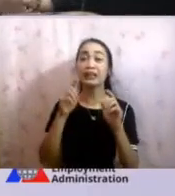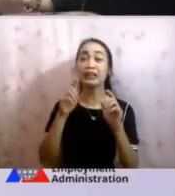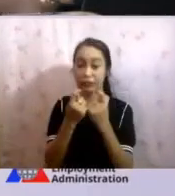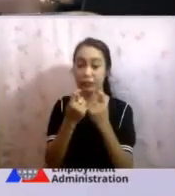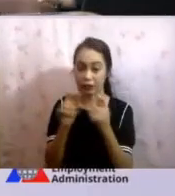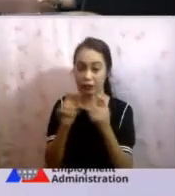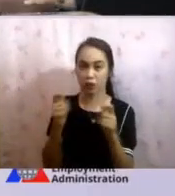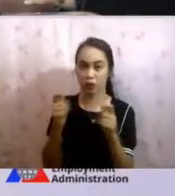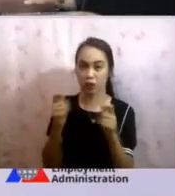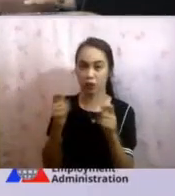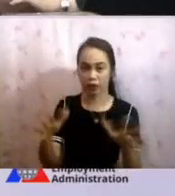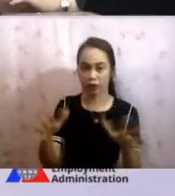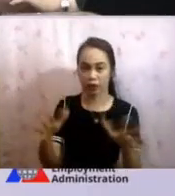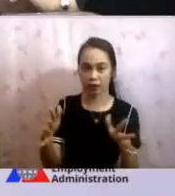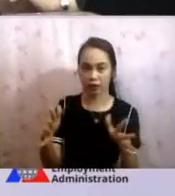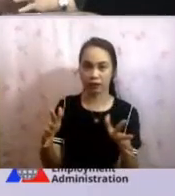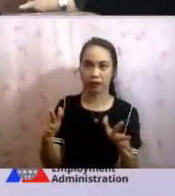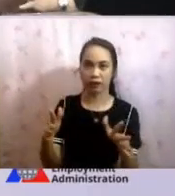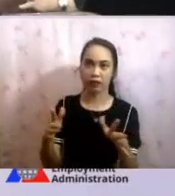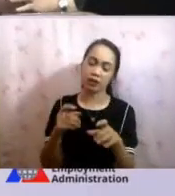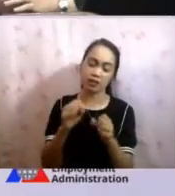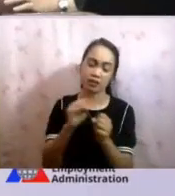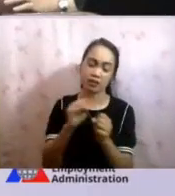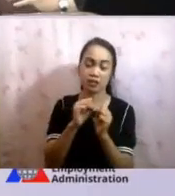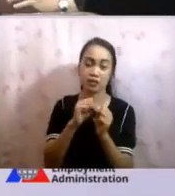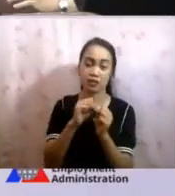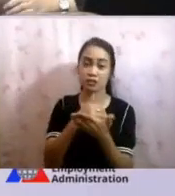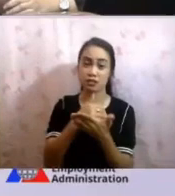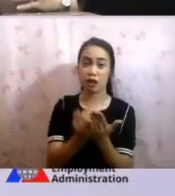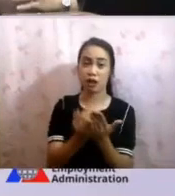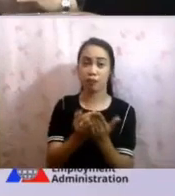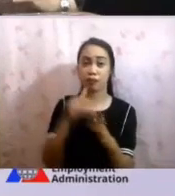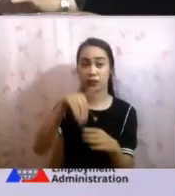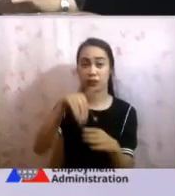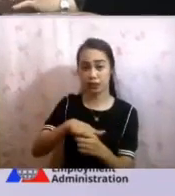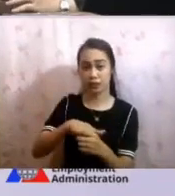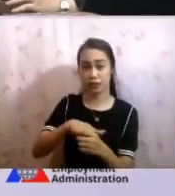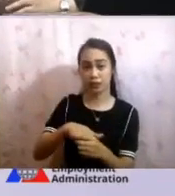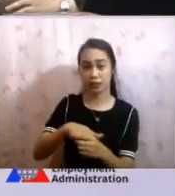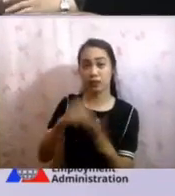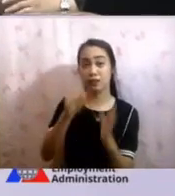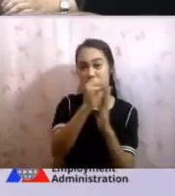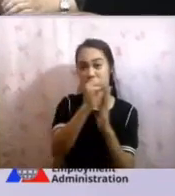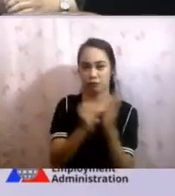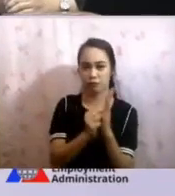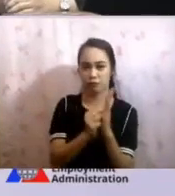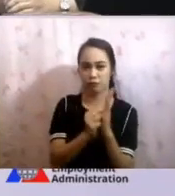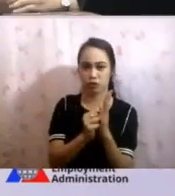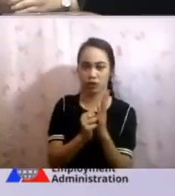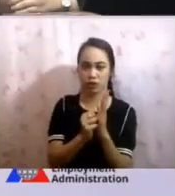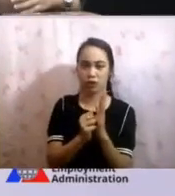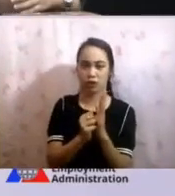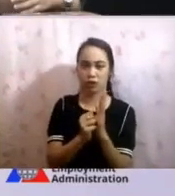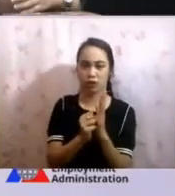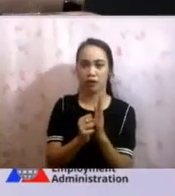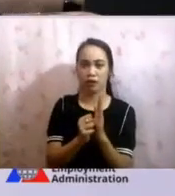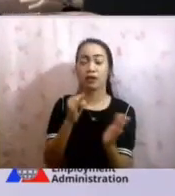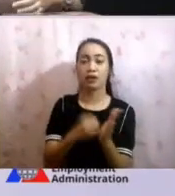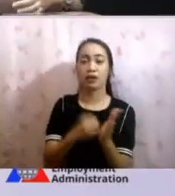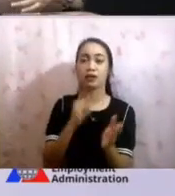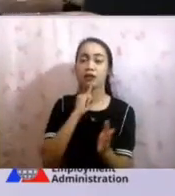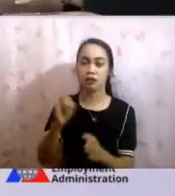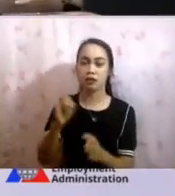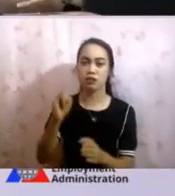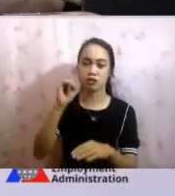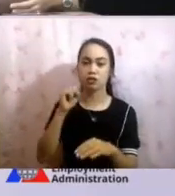naka-encounter na or naka-make na og resume sa inyong previous years, sa inyong previous subjects, and so on. So, gitawag siya winning